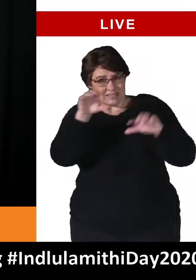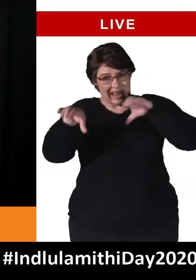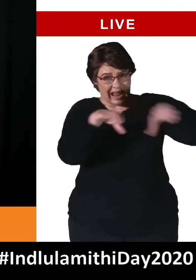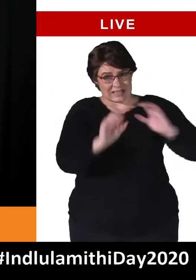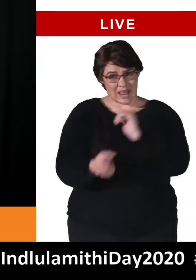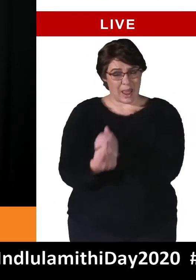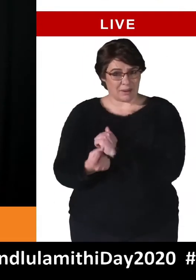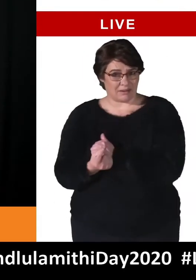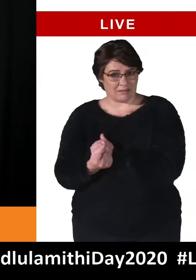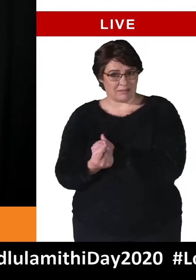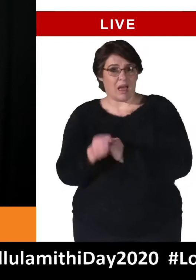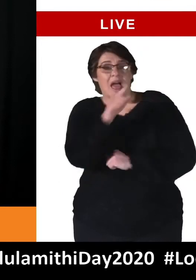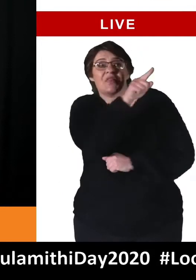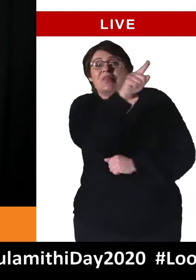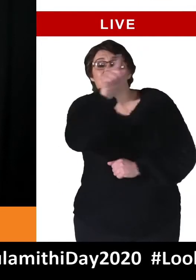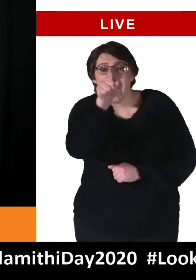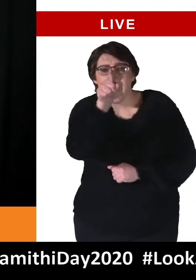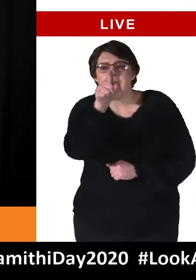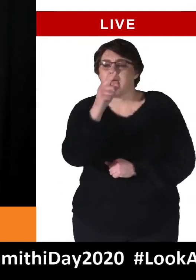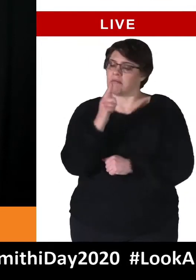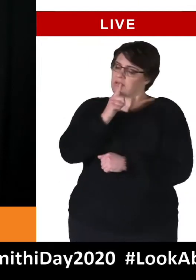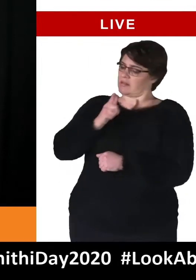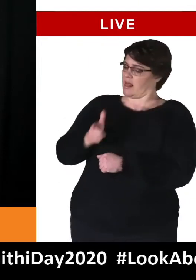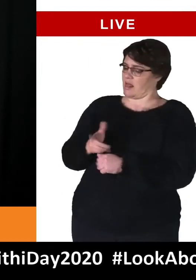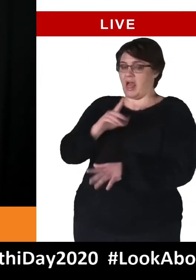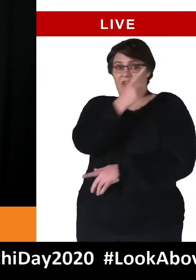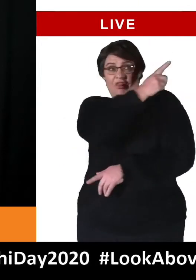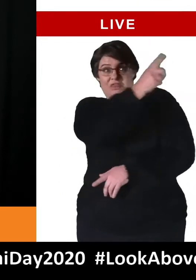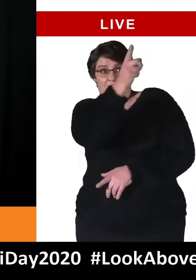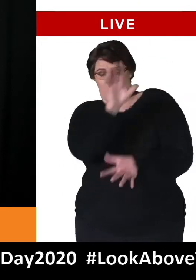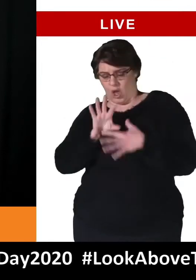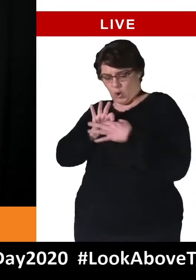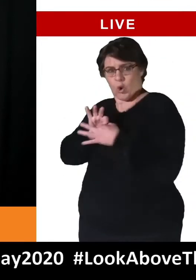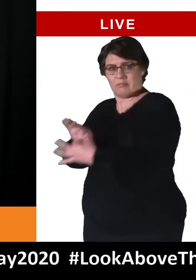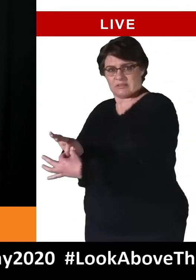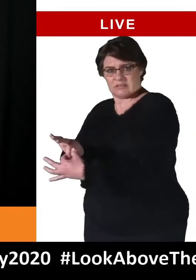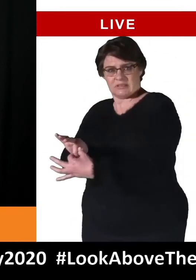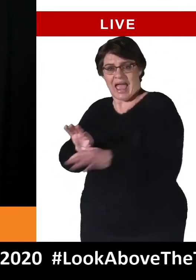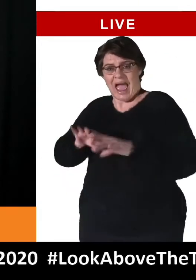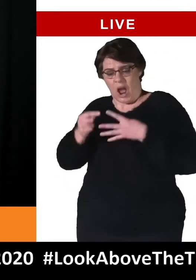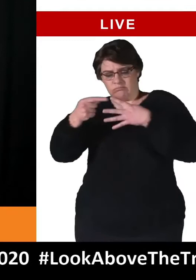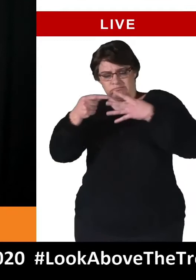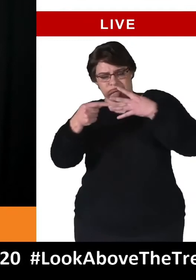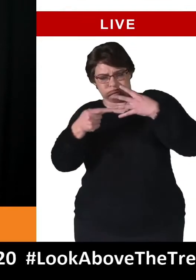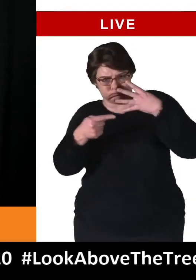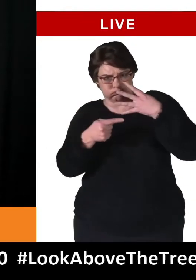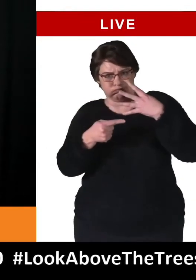exercise, and what is their take or commitment to addressing these